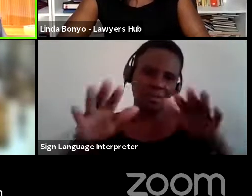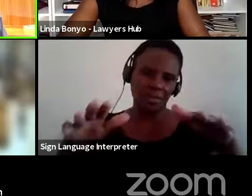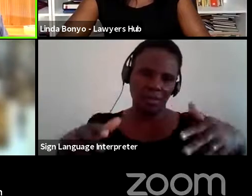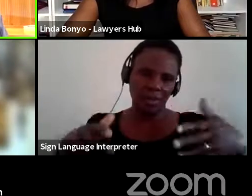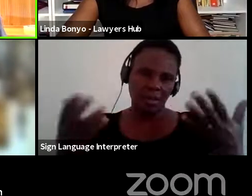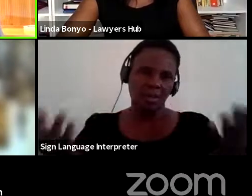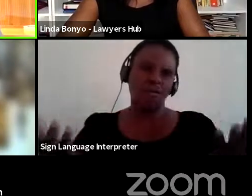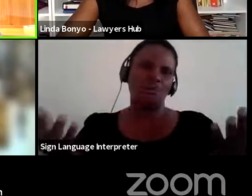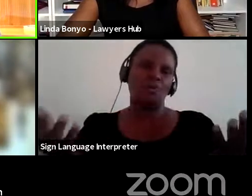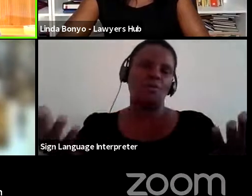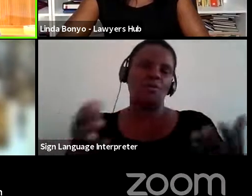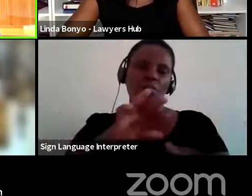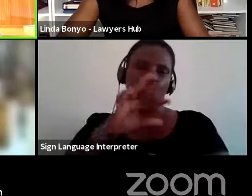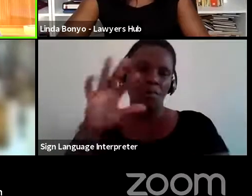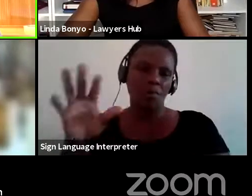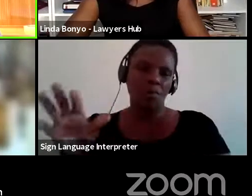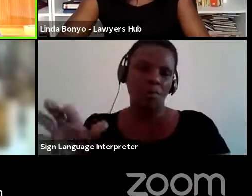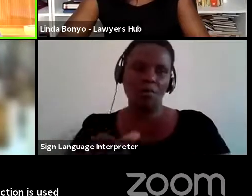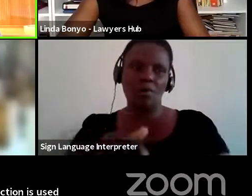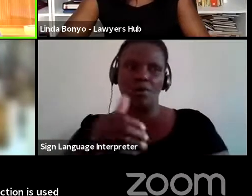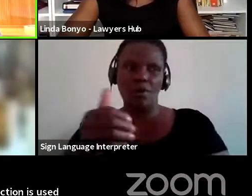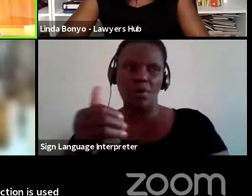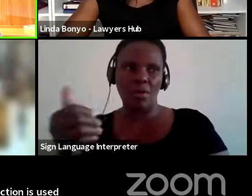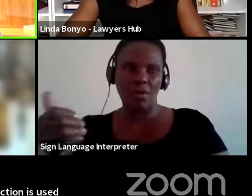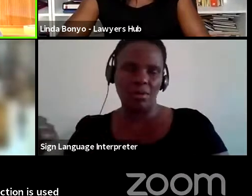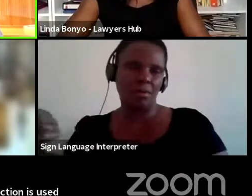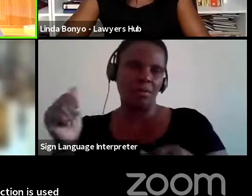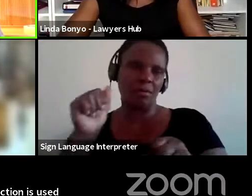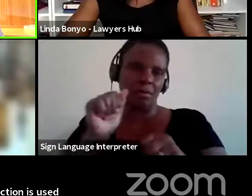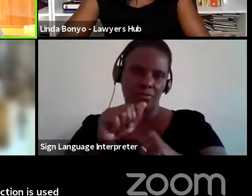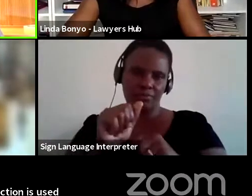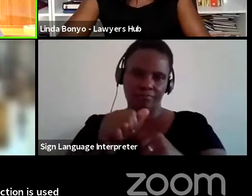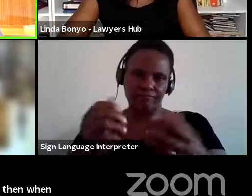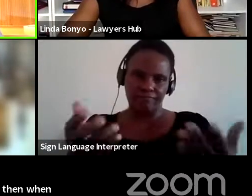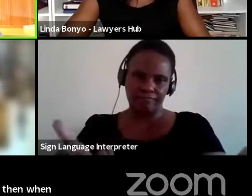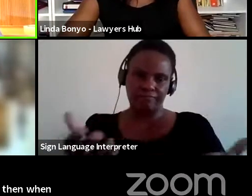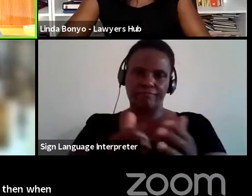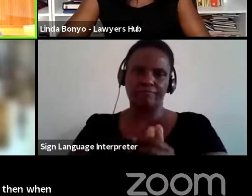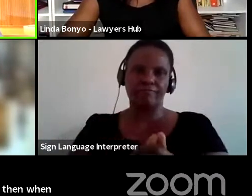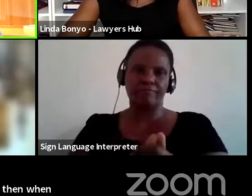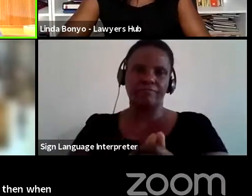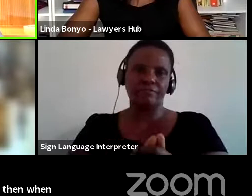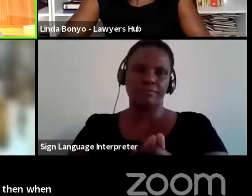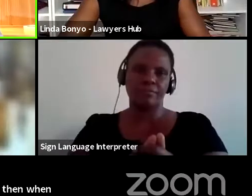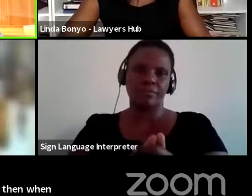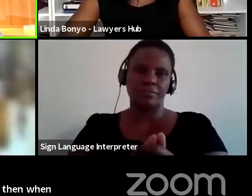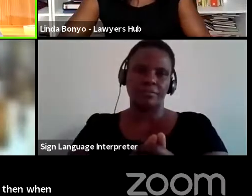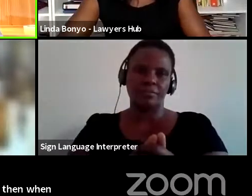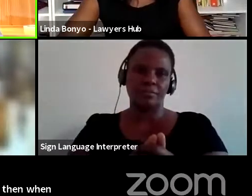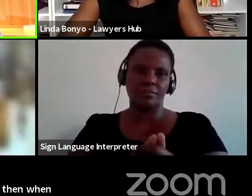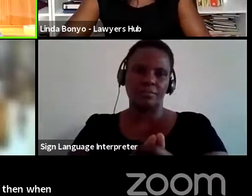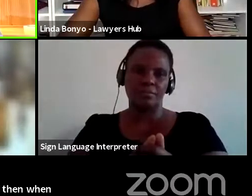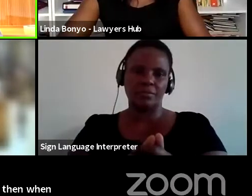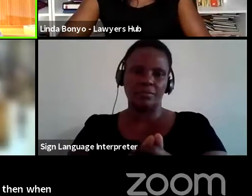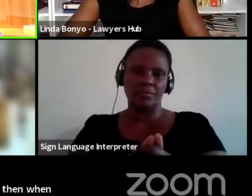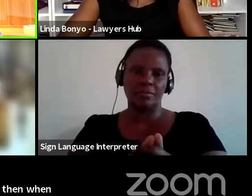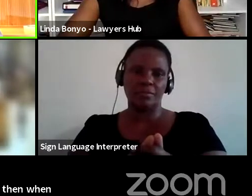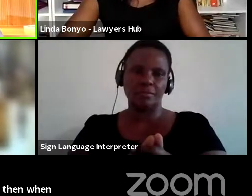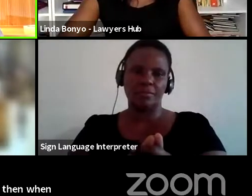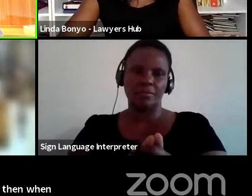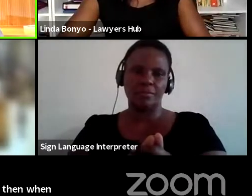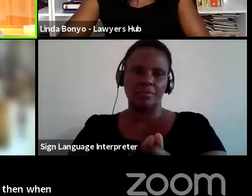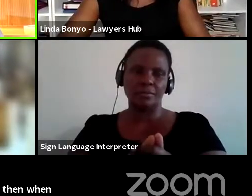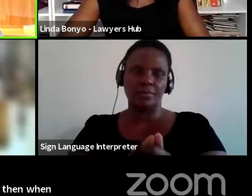automated detection is used across each category of content. And then when providing a user with notice about why their post has been removed or